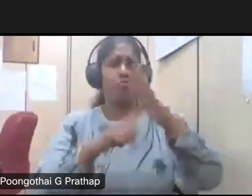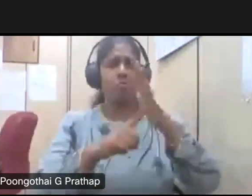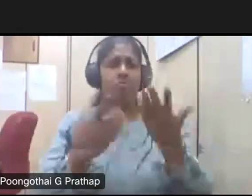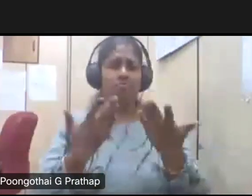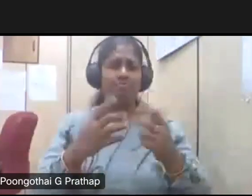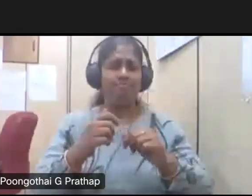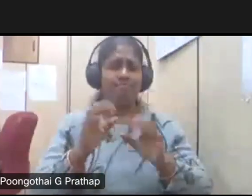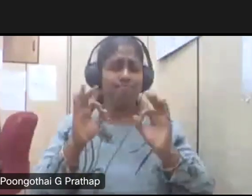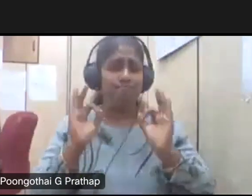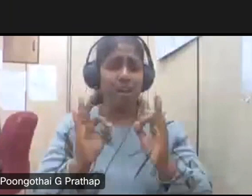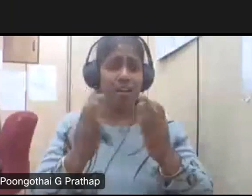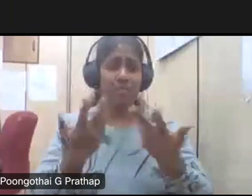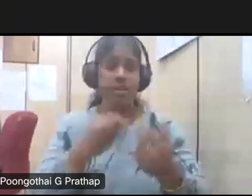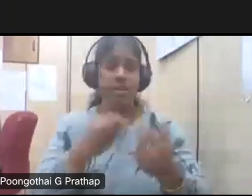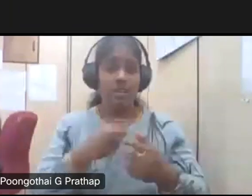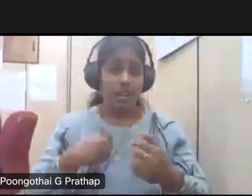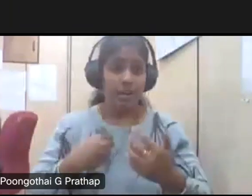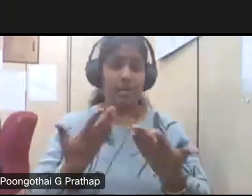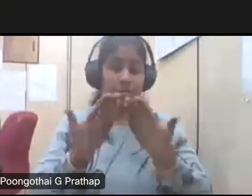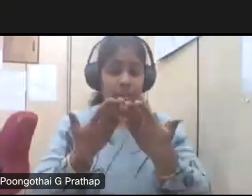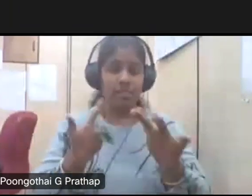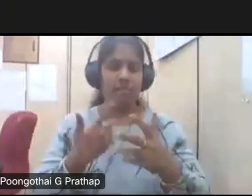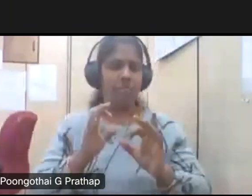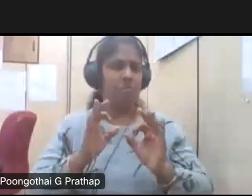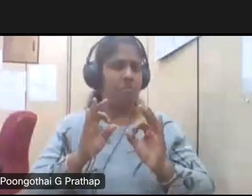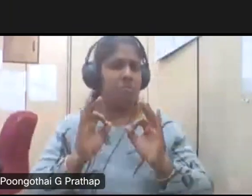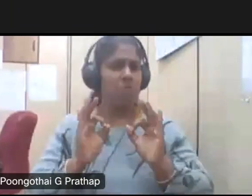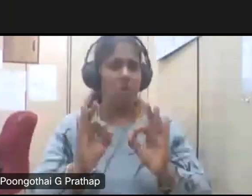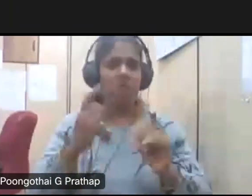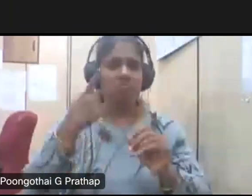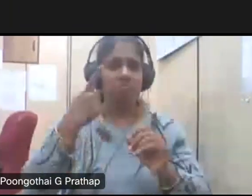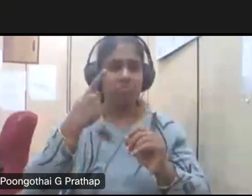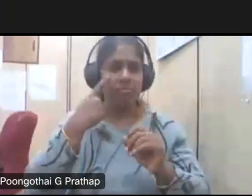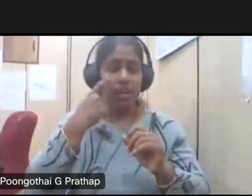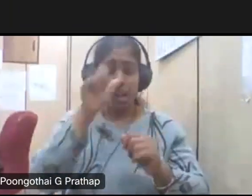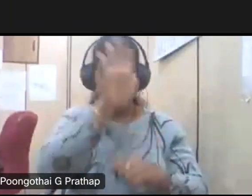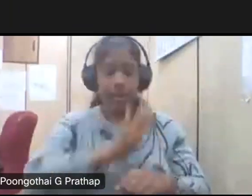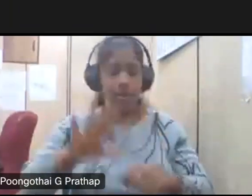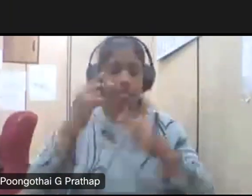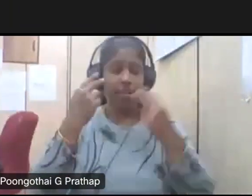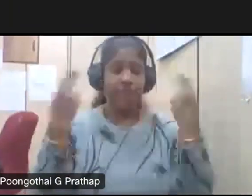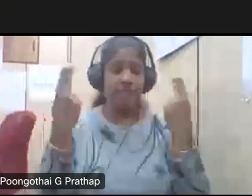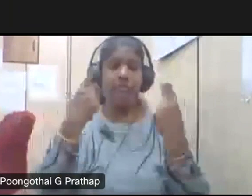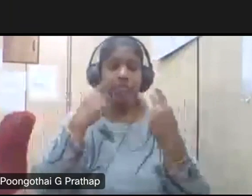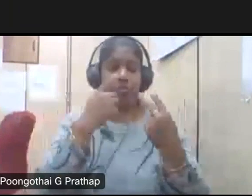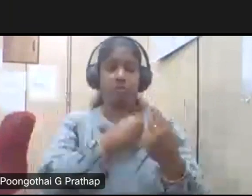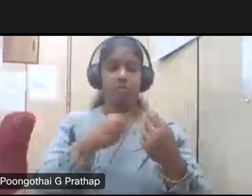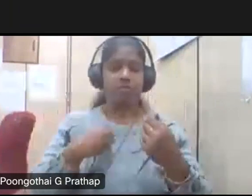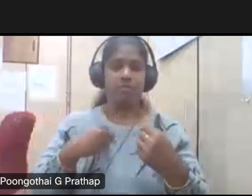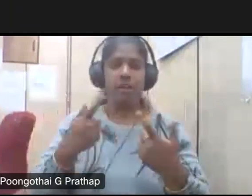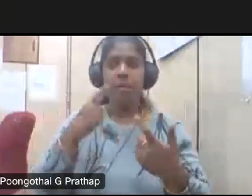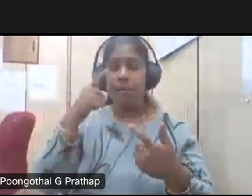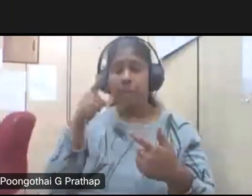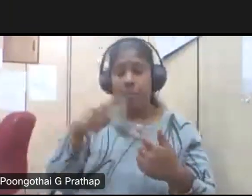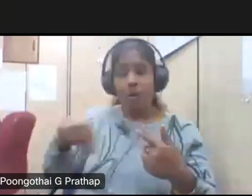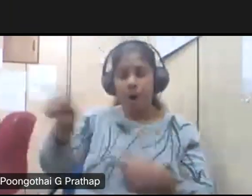his next studies. And he's one of the finest ophthalmologists in the country. Parents swear by him